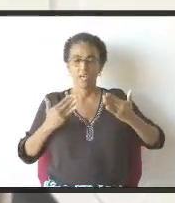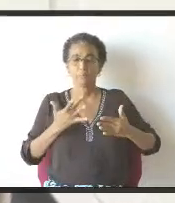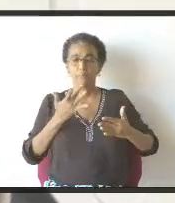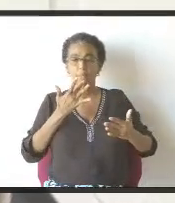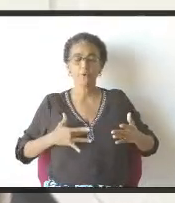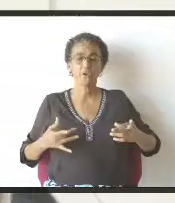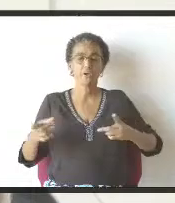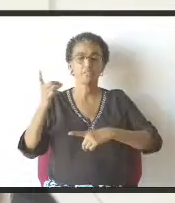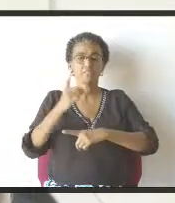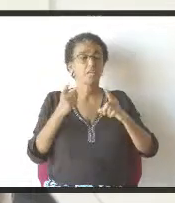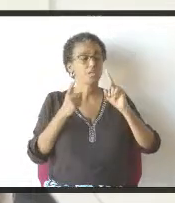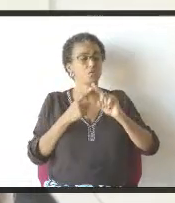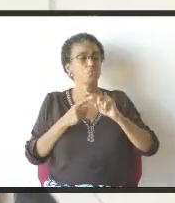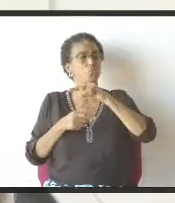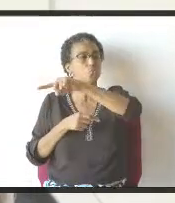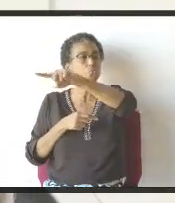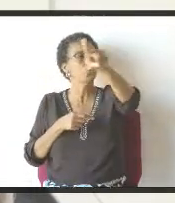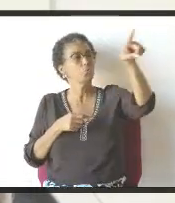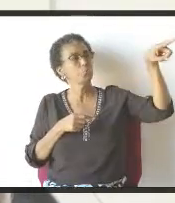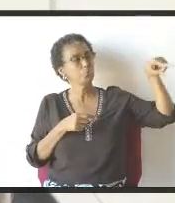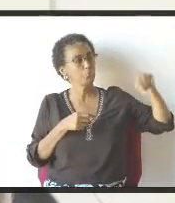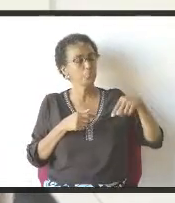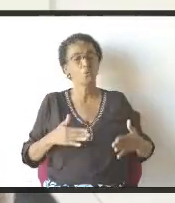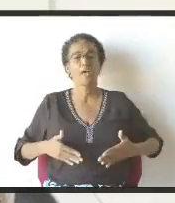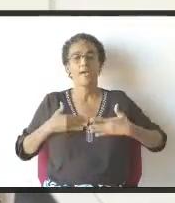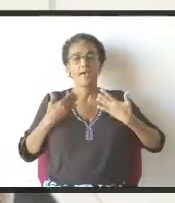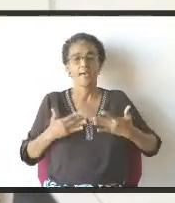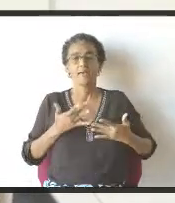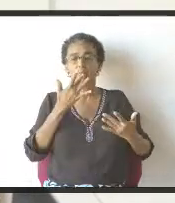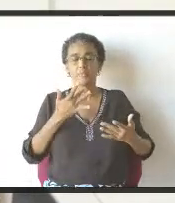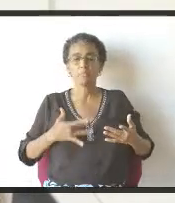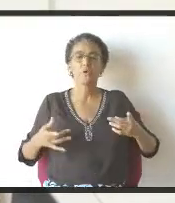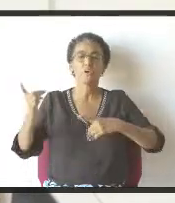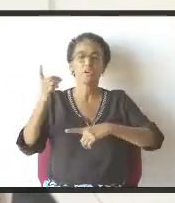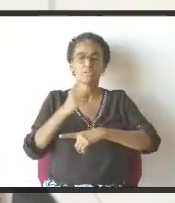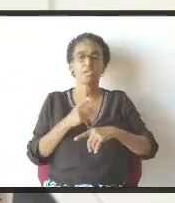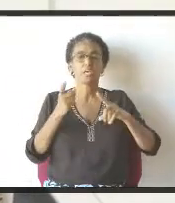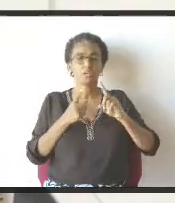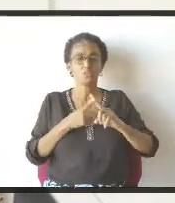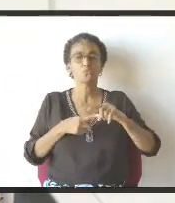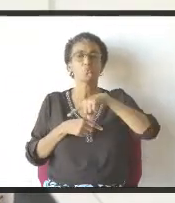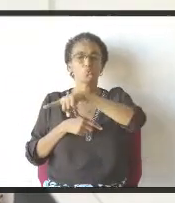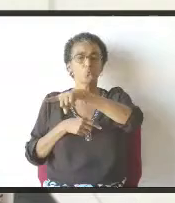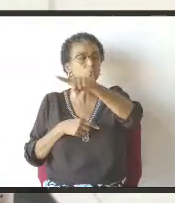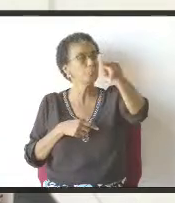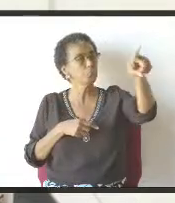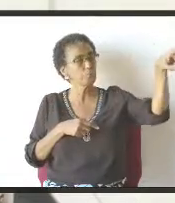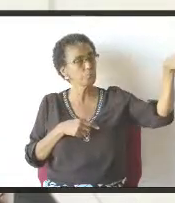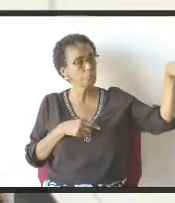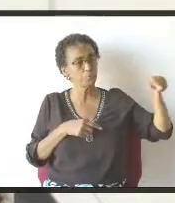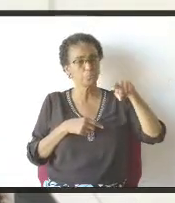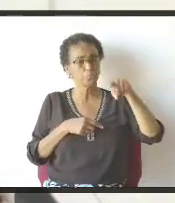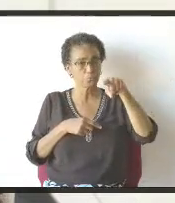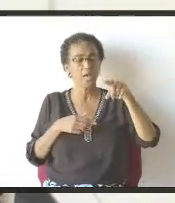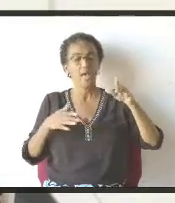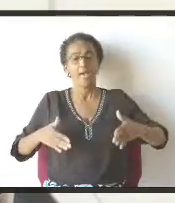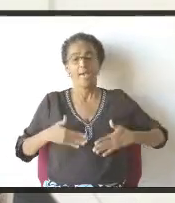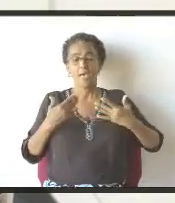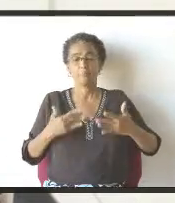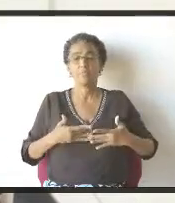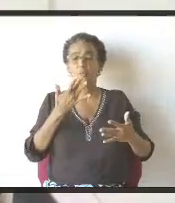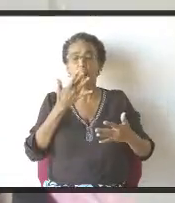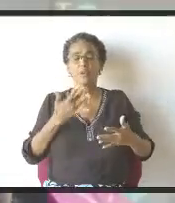Happy birthday to you. Happy birthday to you.